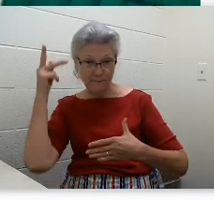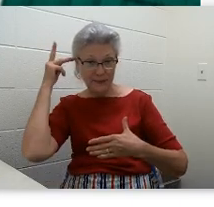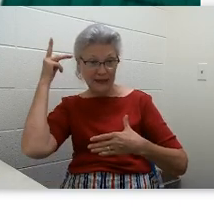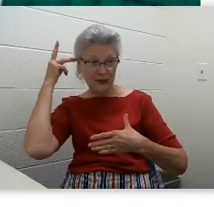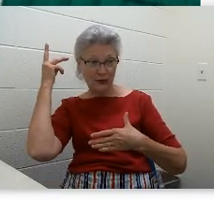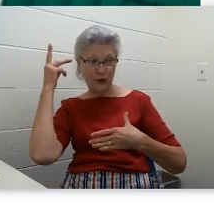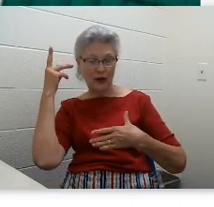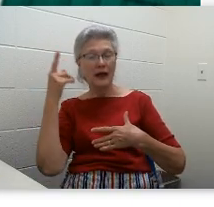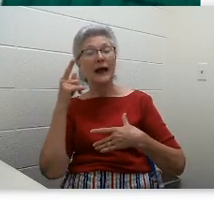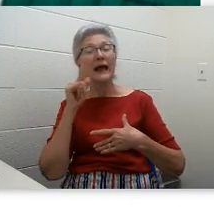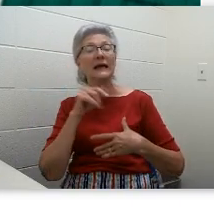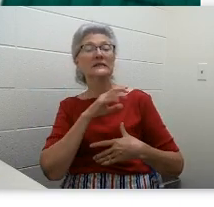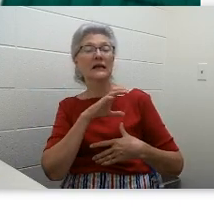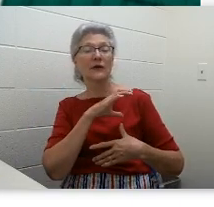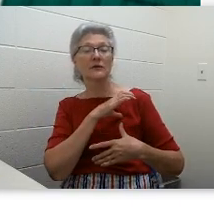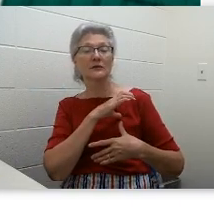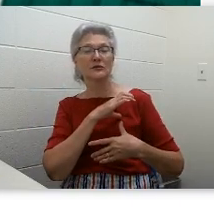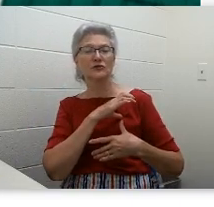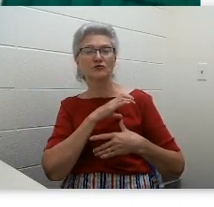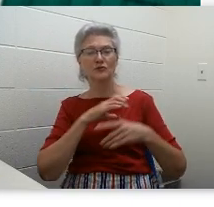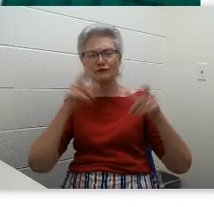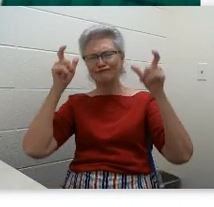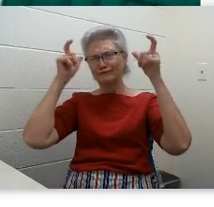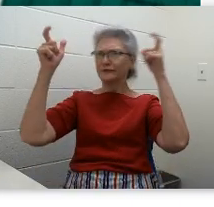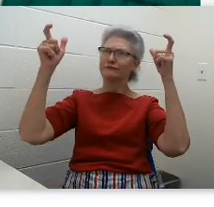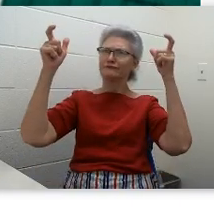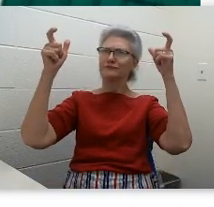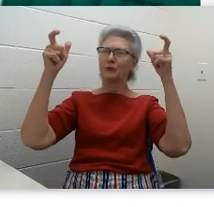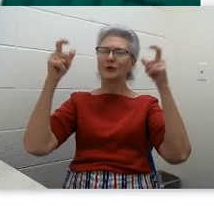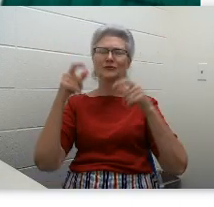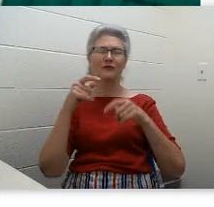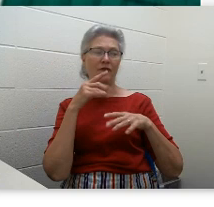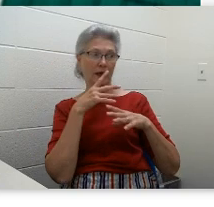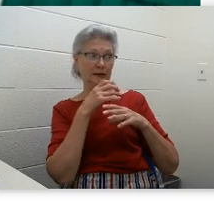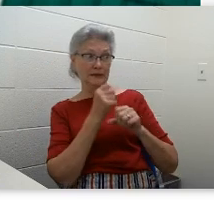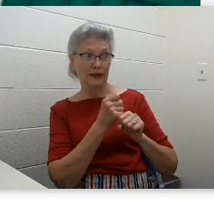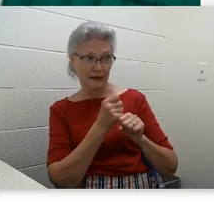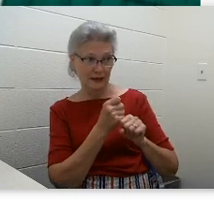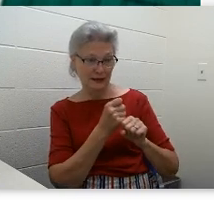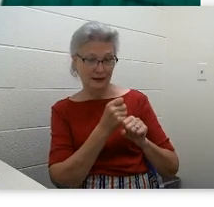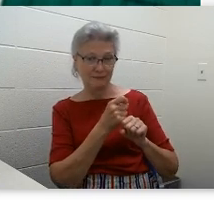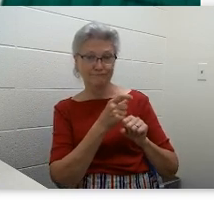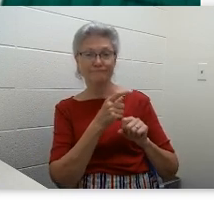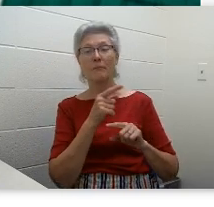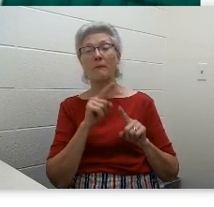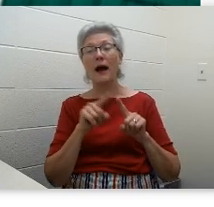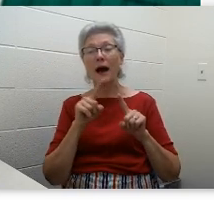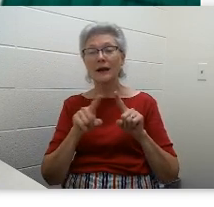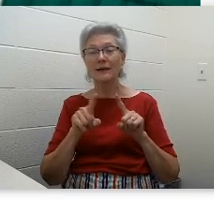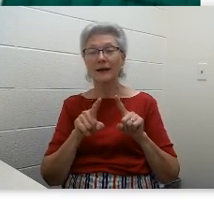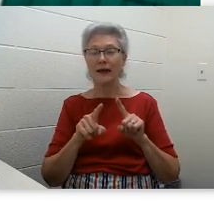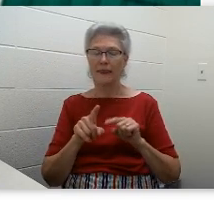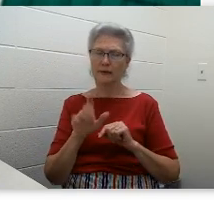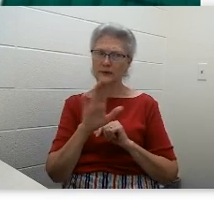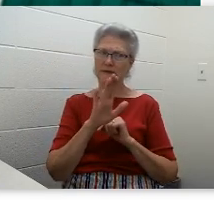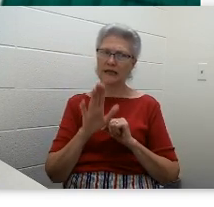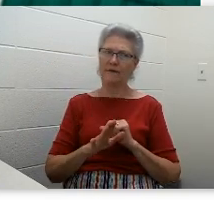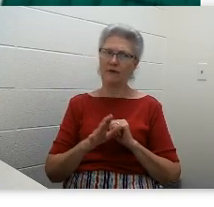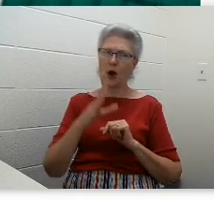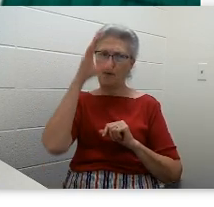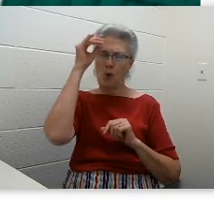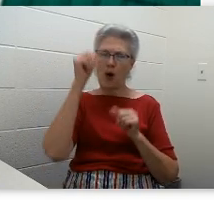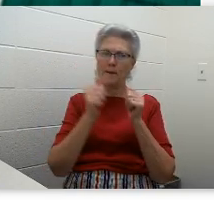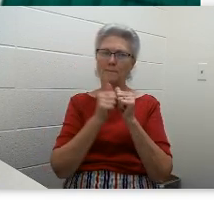fascinating qualities. To put it with brutal frankness, there was never a cockier boy. But for the moment, Wendy was shocked.